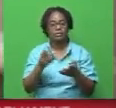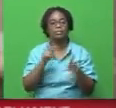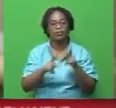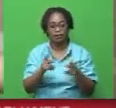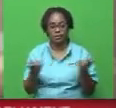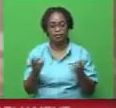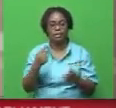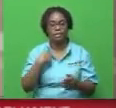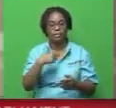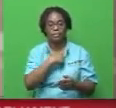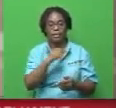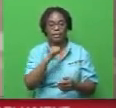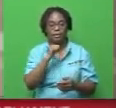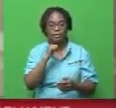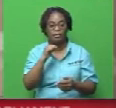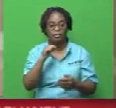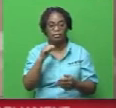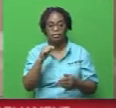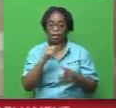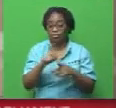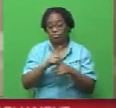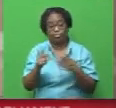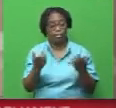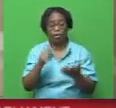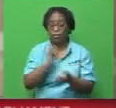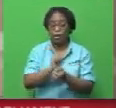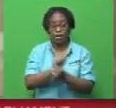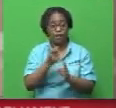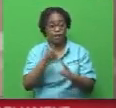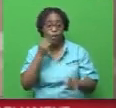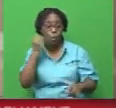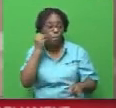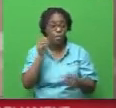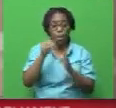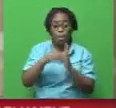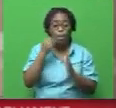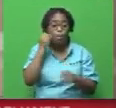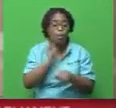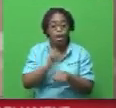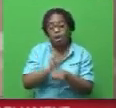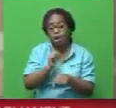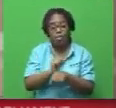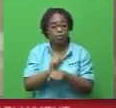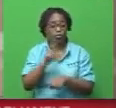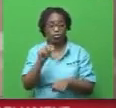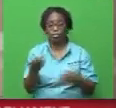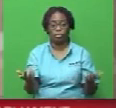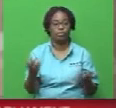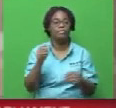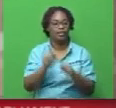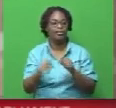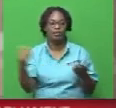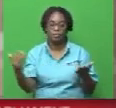people who could work from home, apparently. So we have to have office space. I want to address the issue of new office space for the officers of the DPP